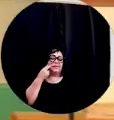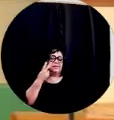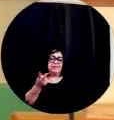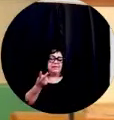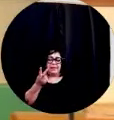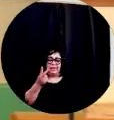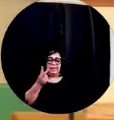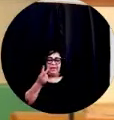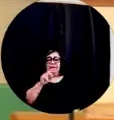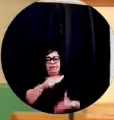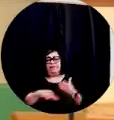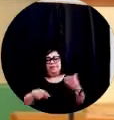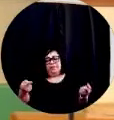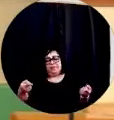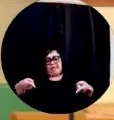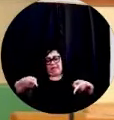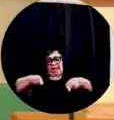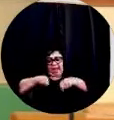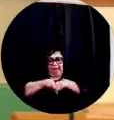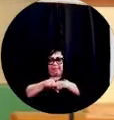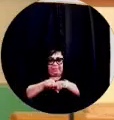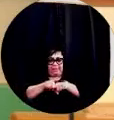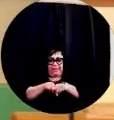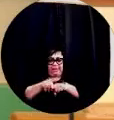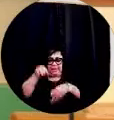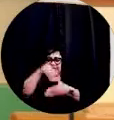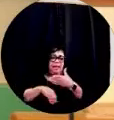the corruption, the shootings,